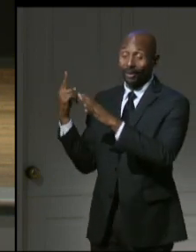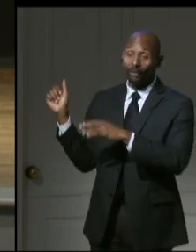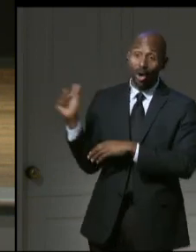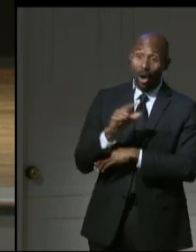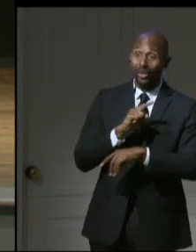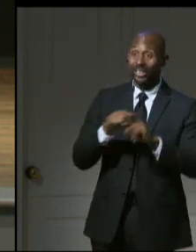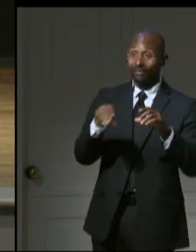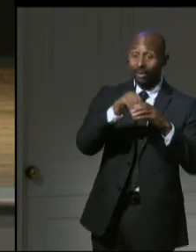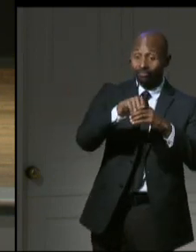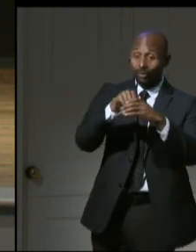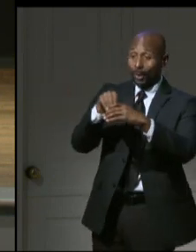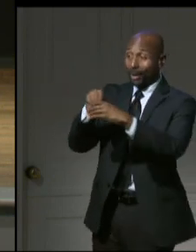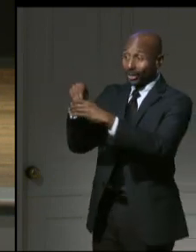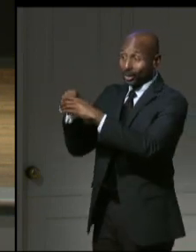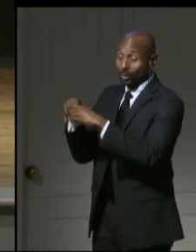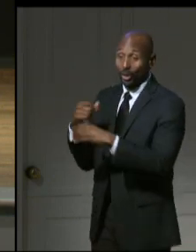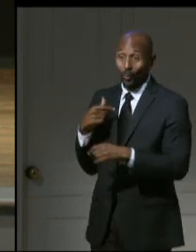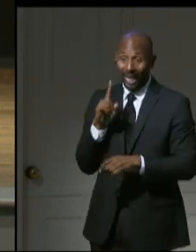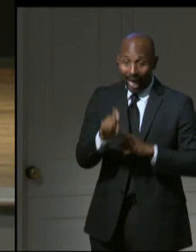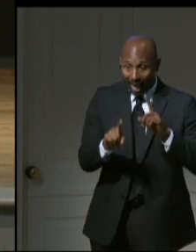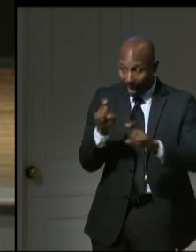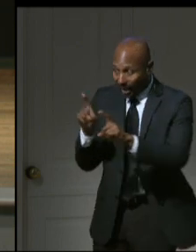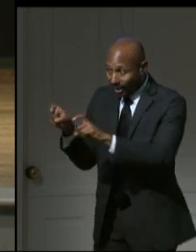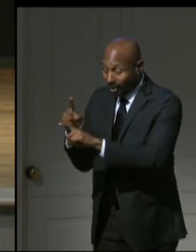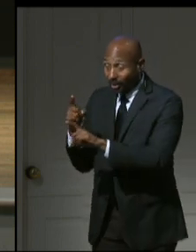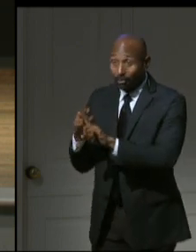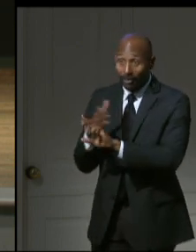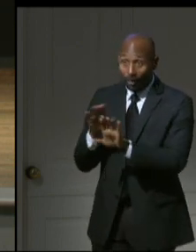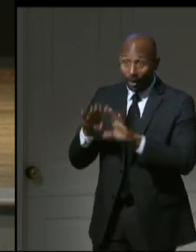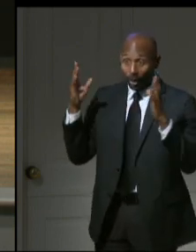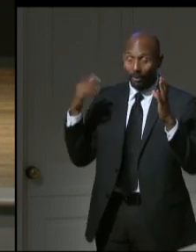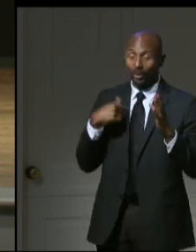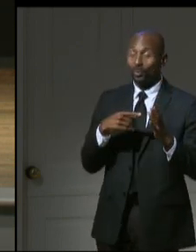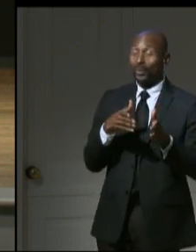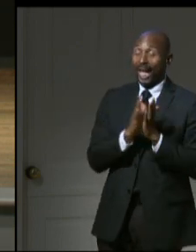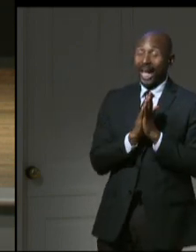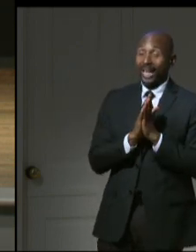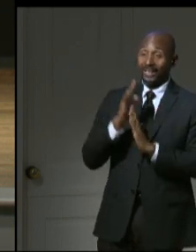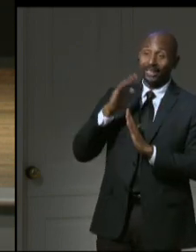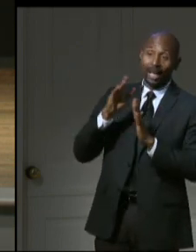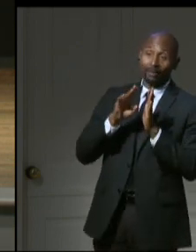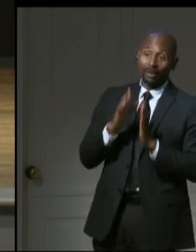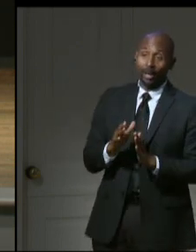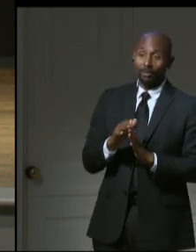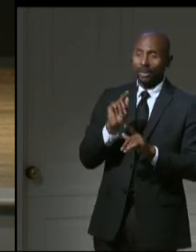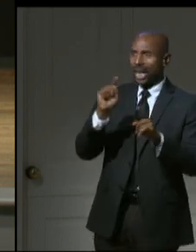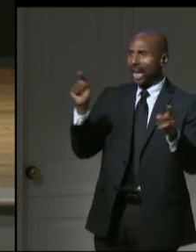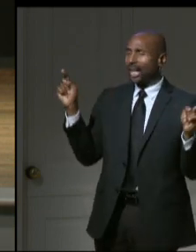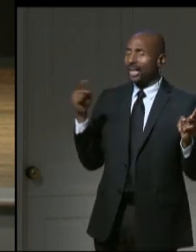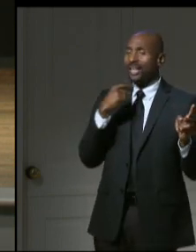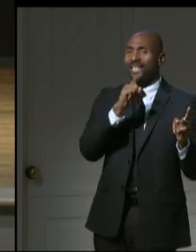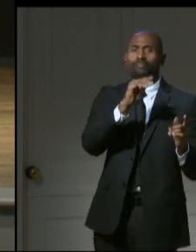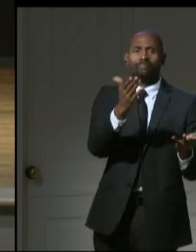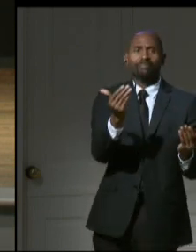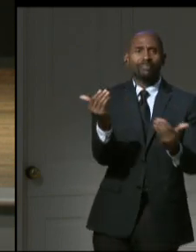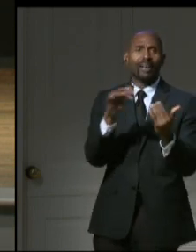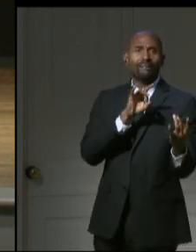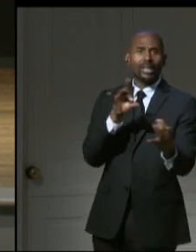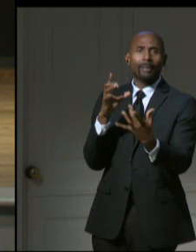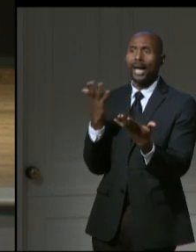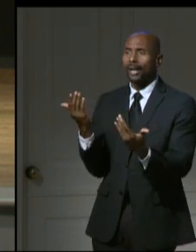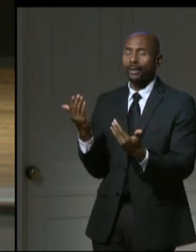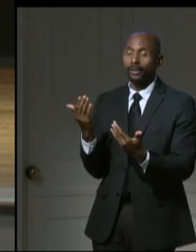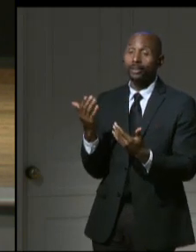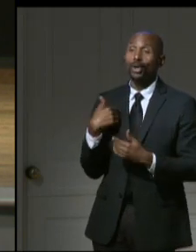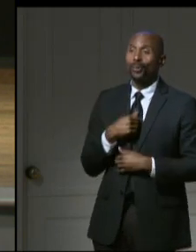up, what is it that's not working for you? We asked top developers everywhere to say, give us feedback. And so we're constantly iterating, and we put up